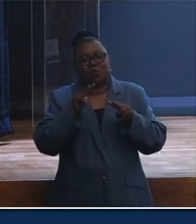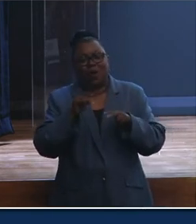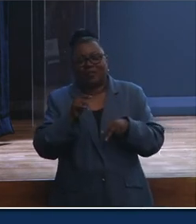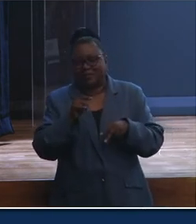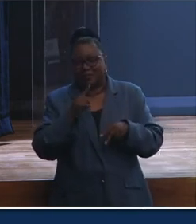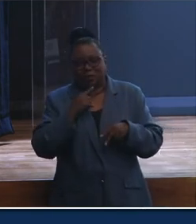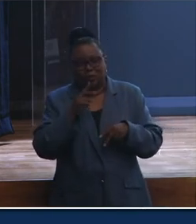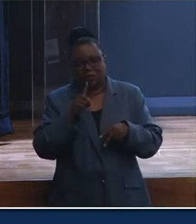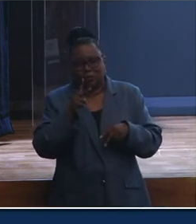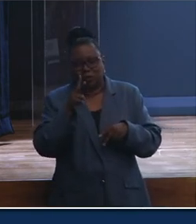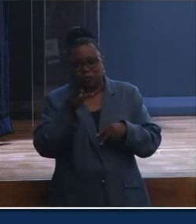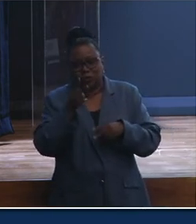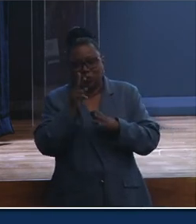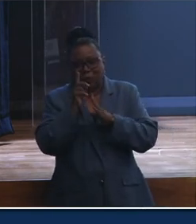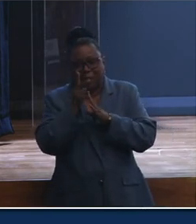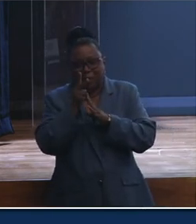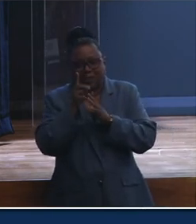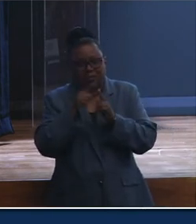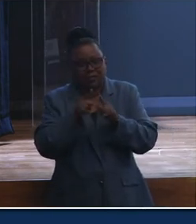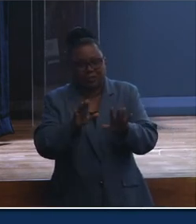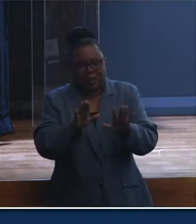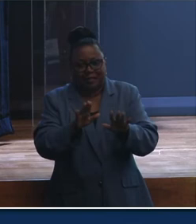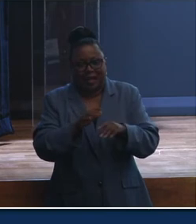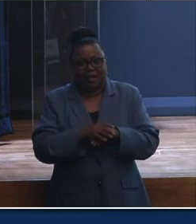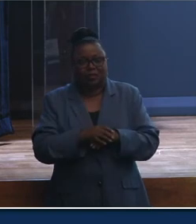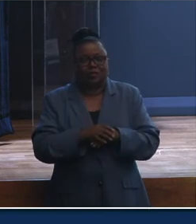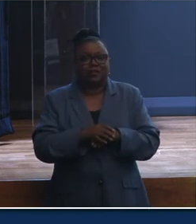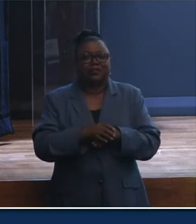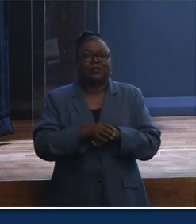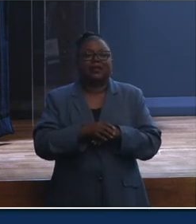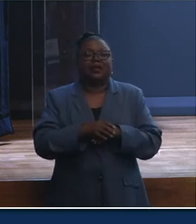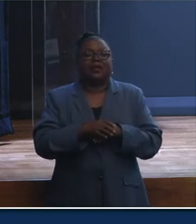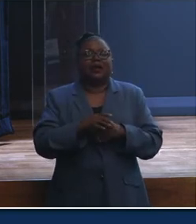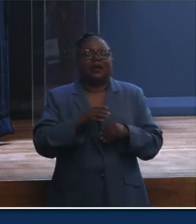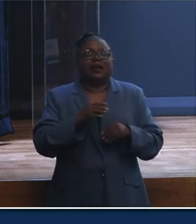It's, 2.5 minutes? Spectacular.